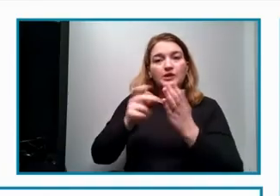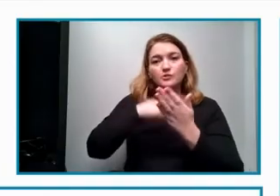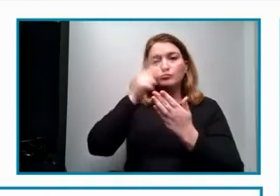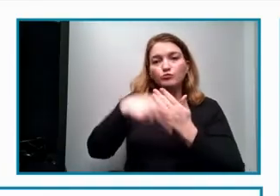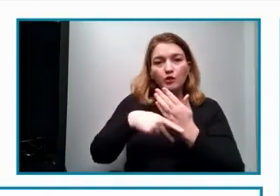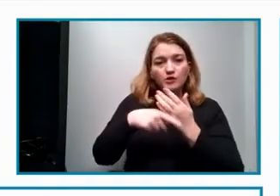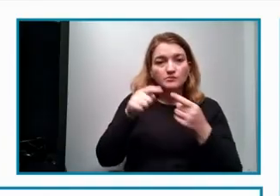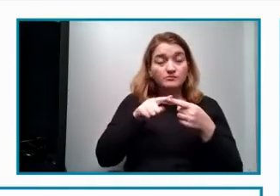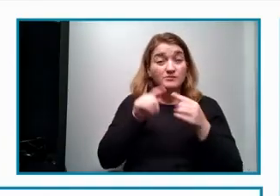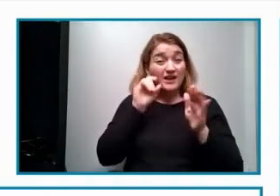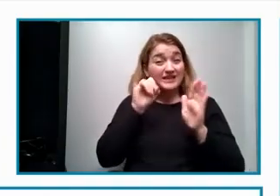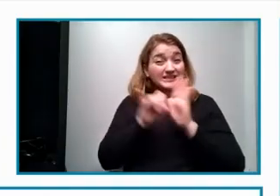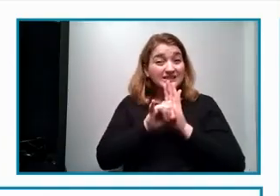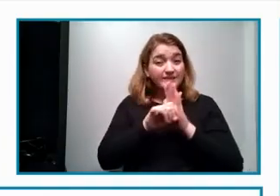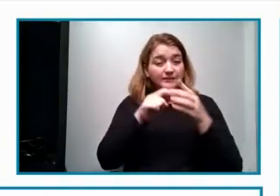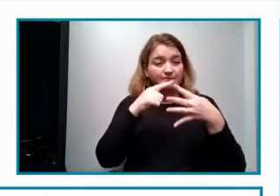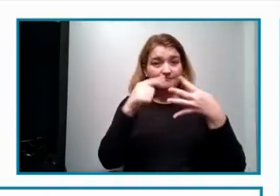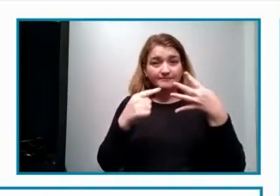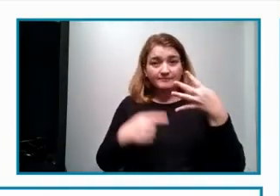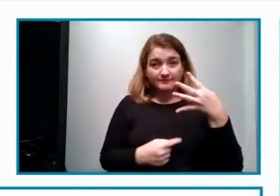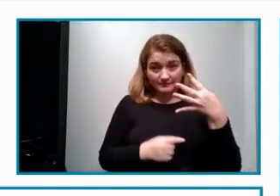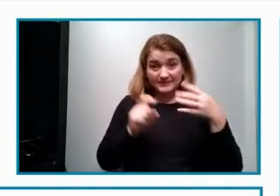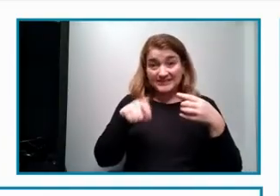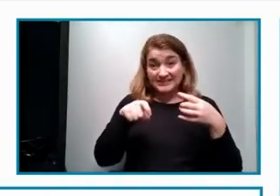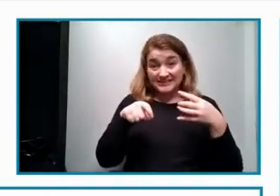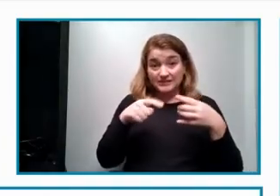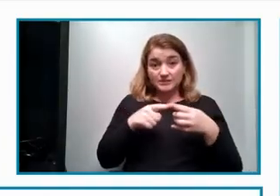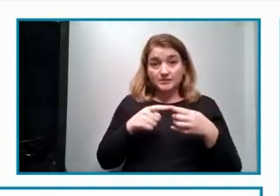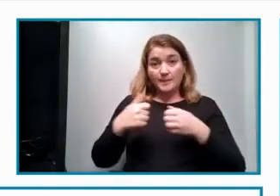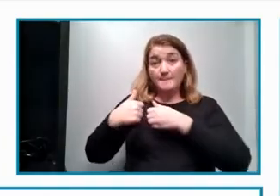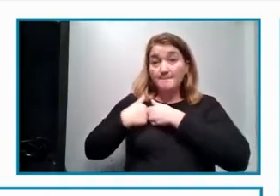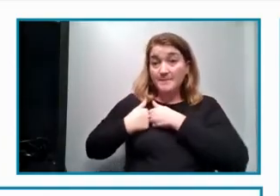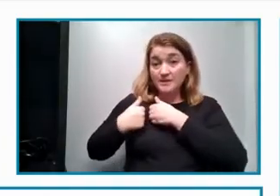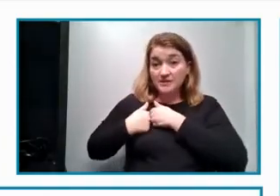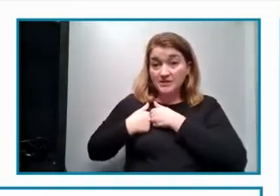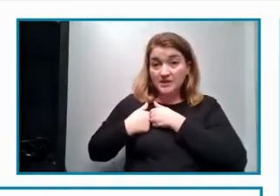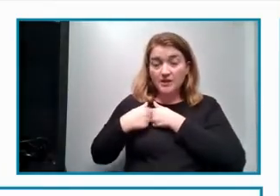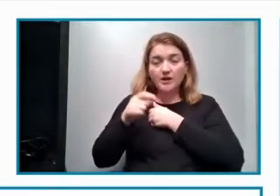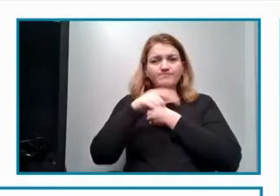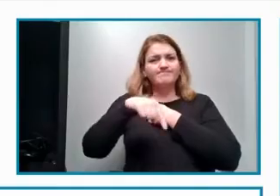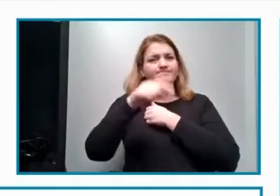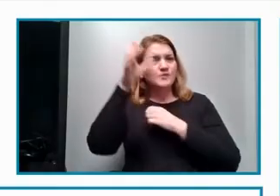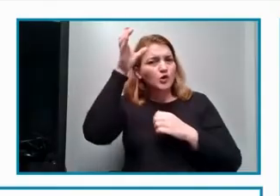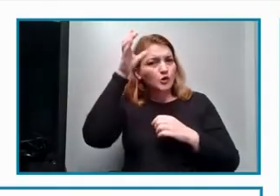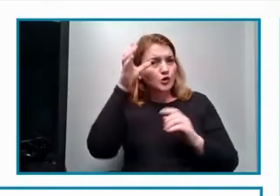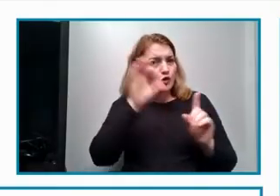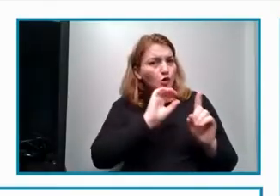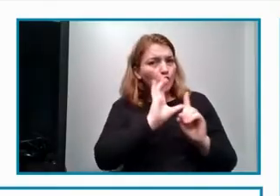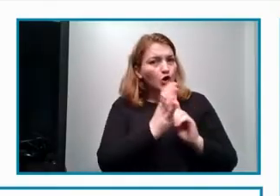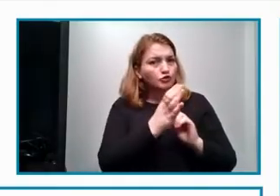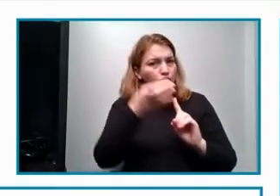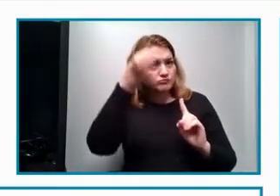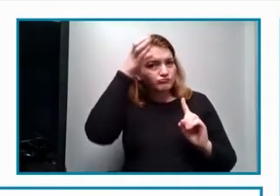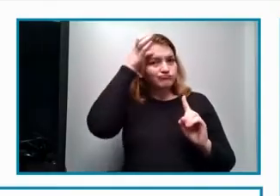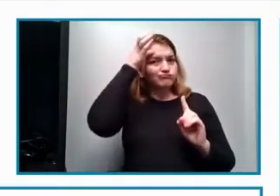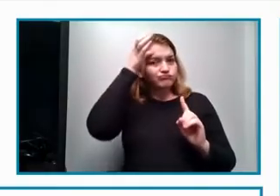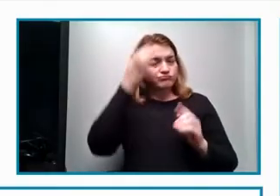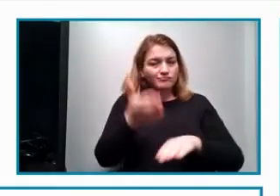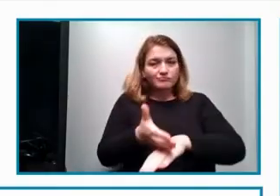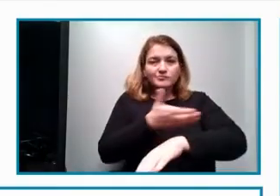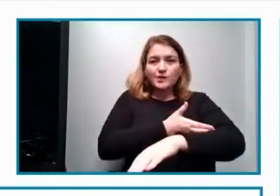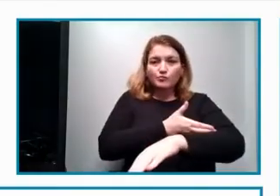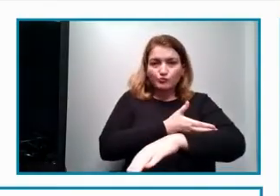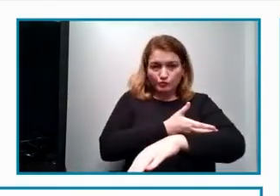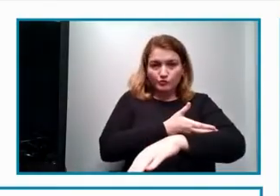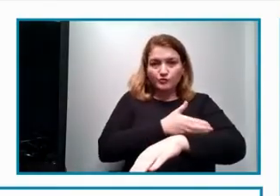following needs. Programs that are military culturally competent, that improve health and well-being of military-connected